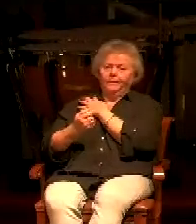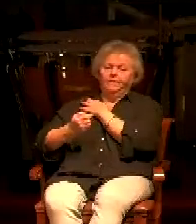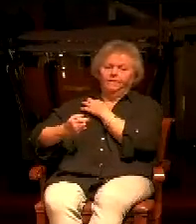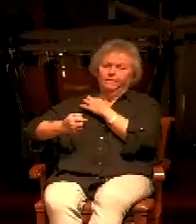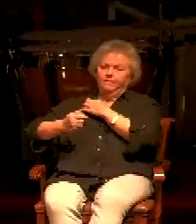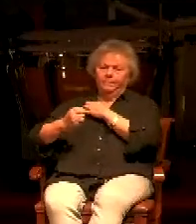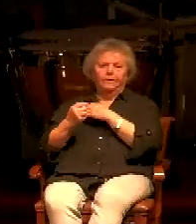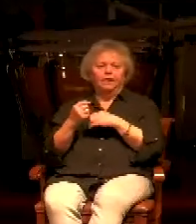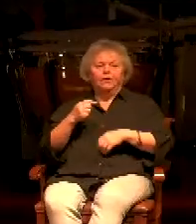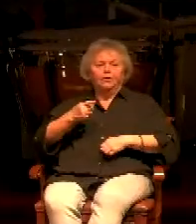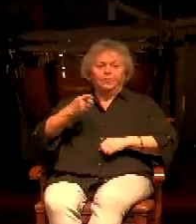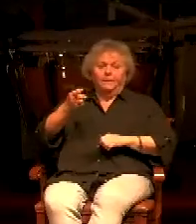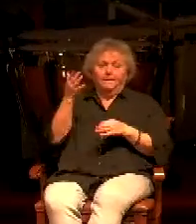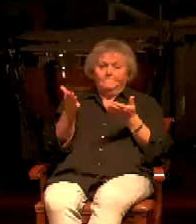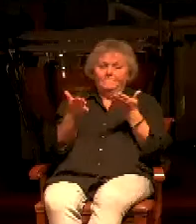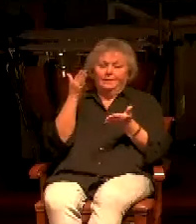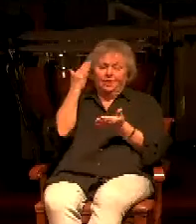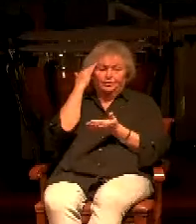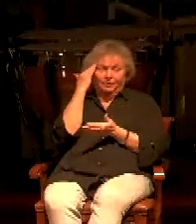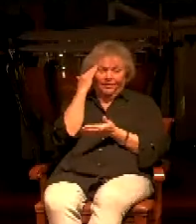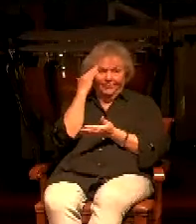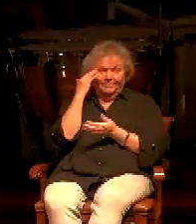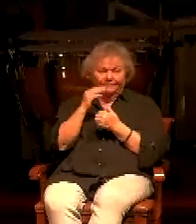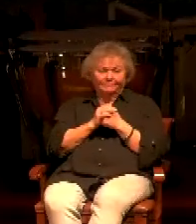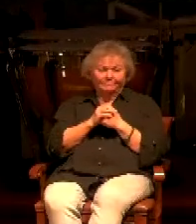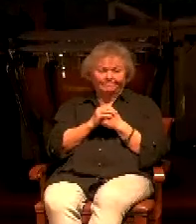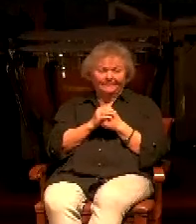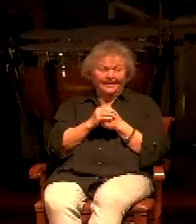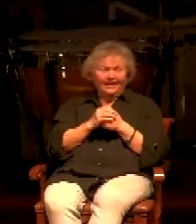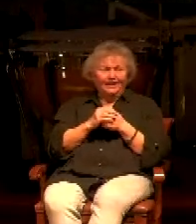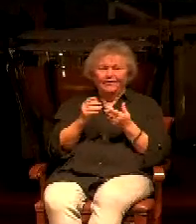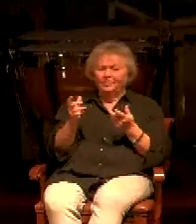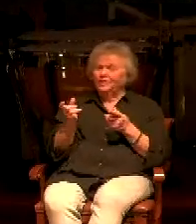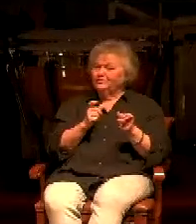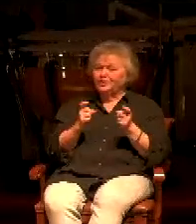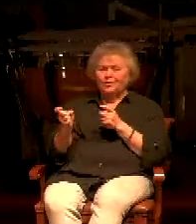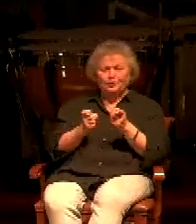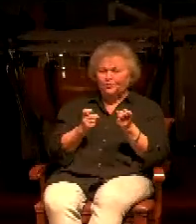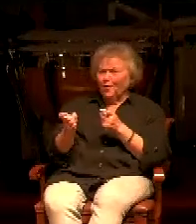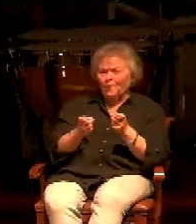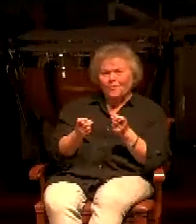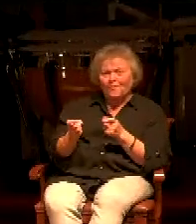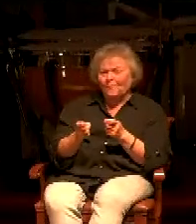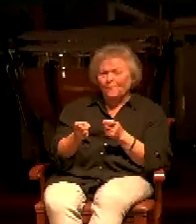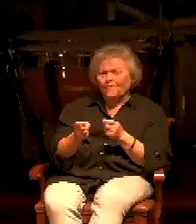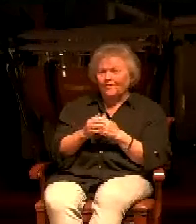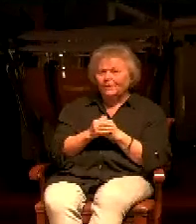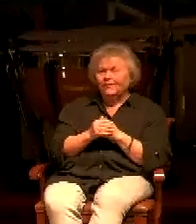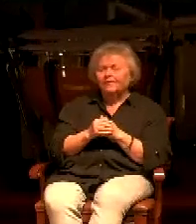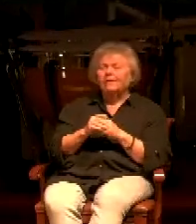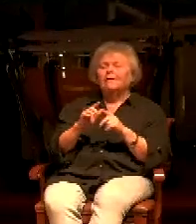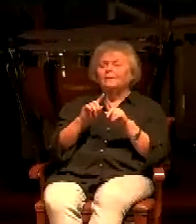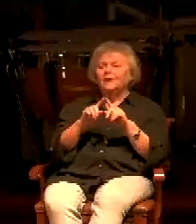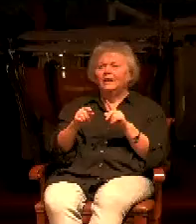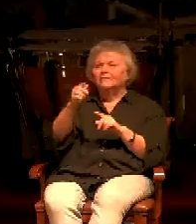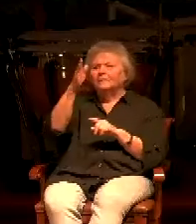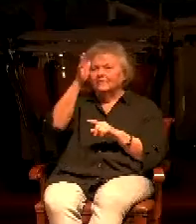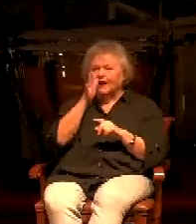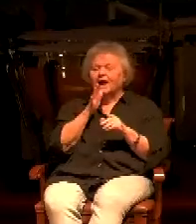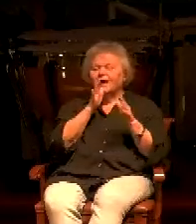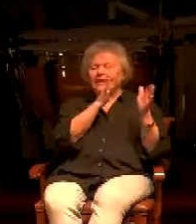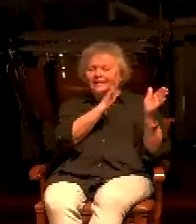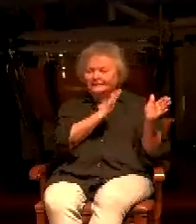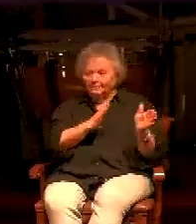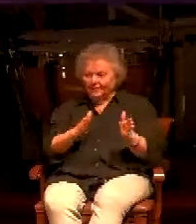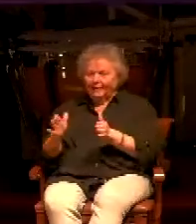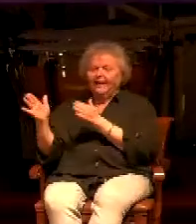out of control. Well, let me show you the 9th chapter of Luke and remind you that long before they were plotting to kill Jesus, God had a plan. Jesus saying